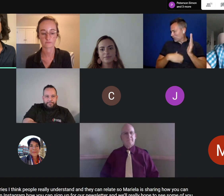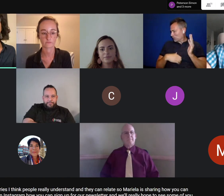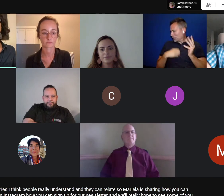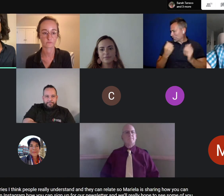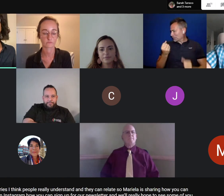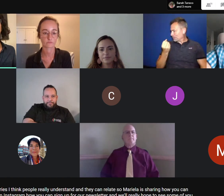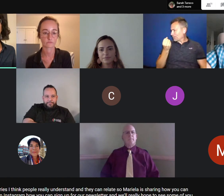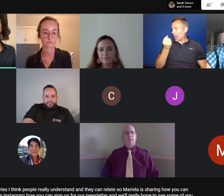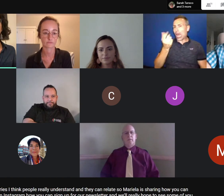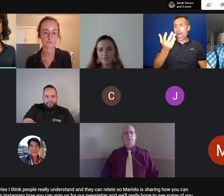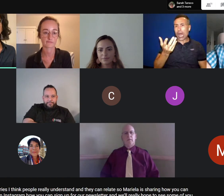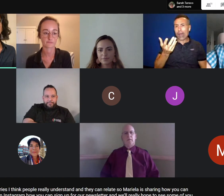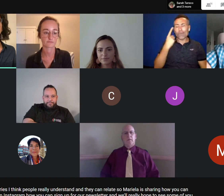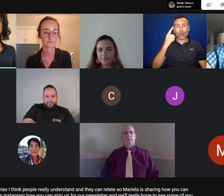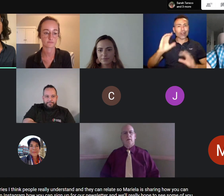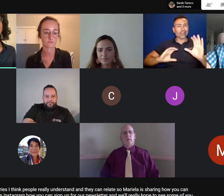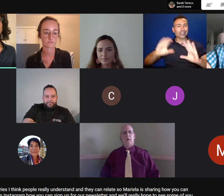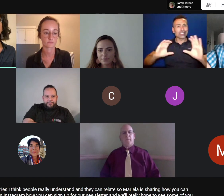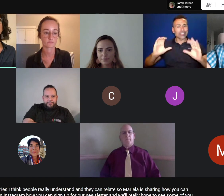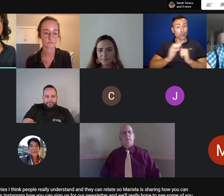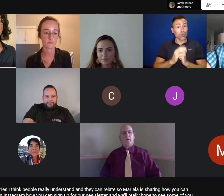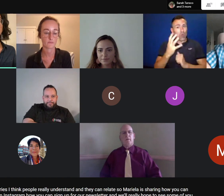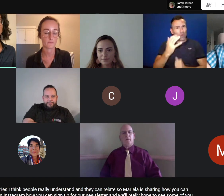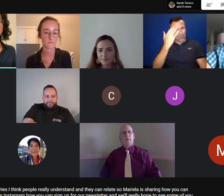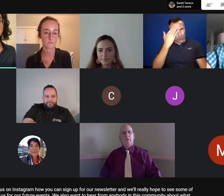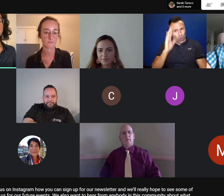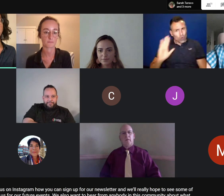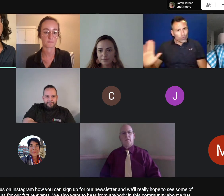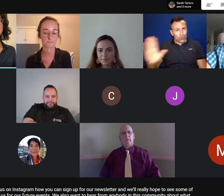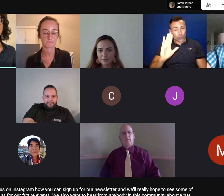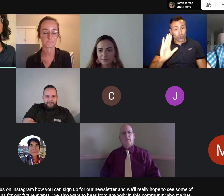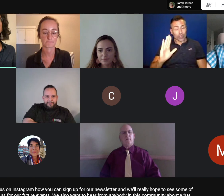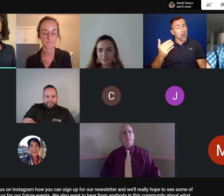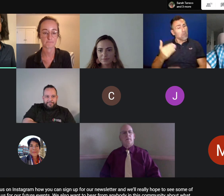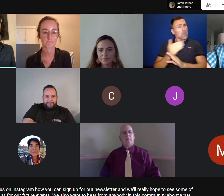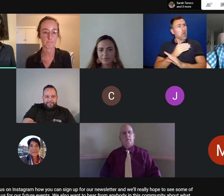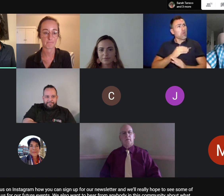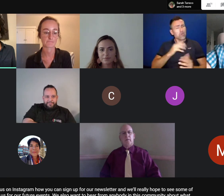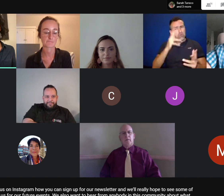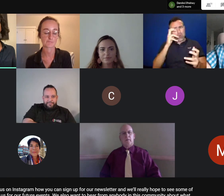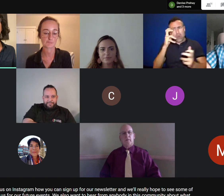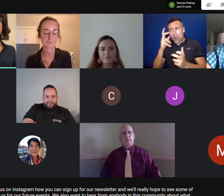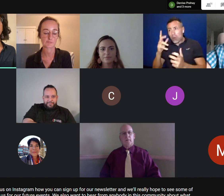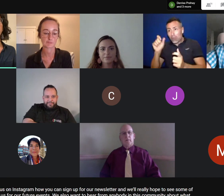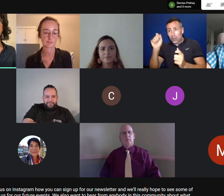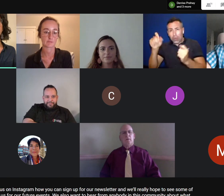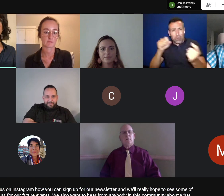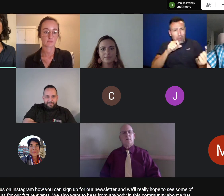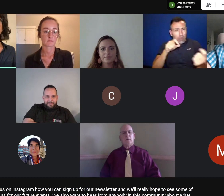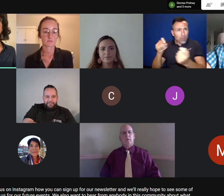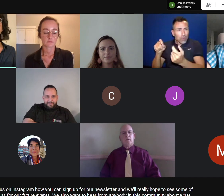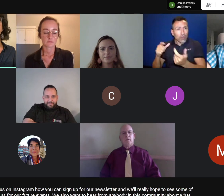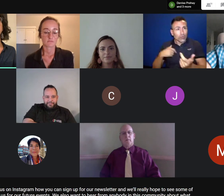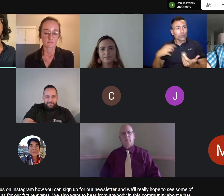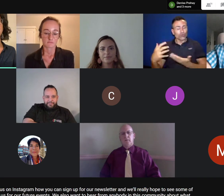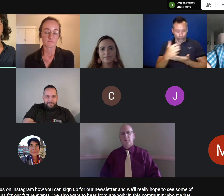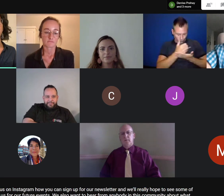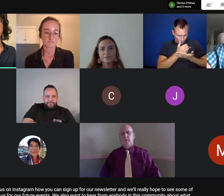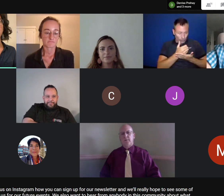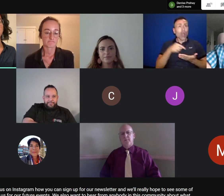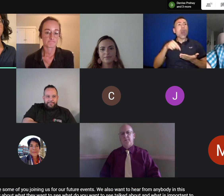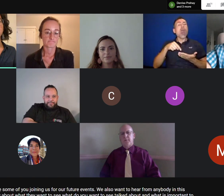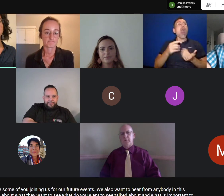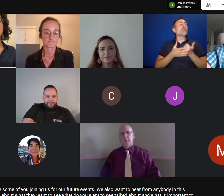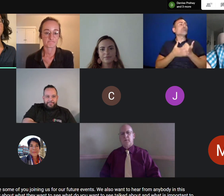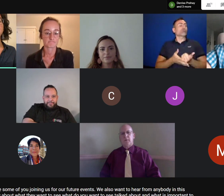actual conversations that you see in the world. We have taken suggestions in the past, and it's been so helpful and informative because we really are trying to